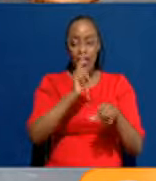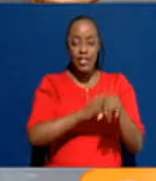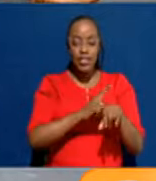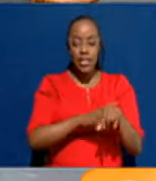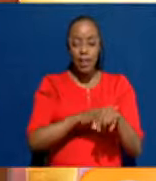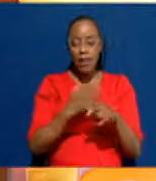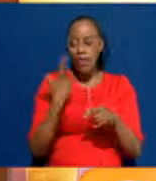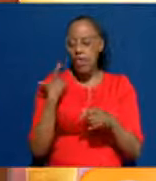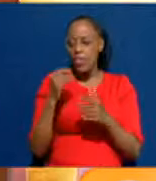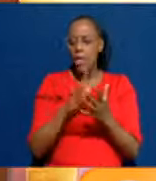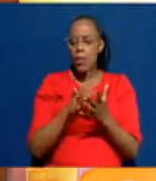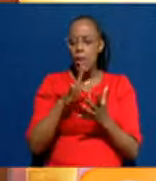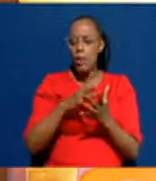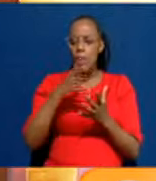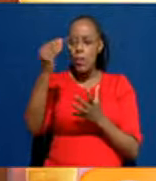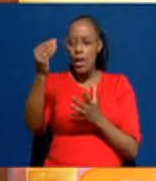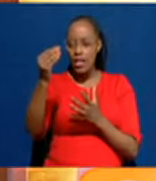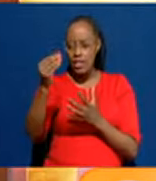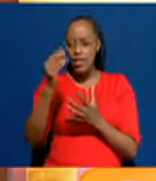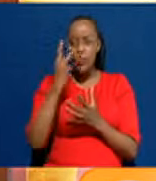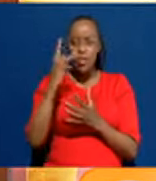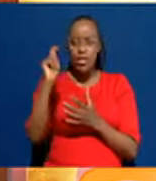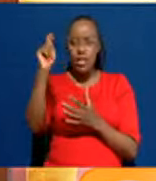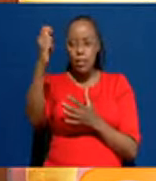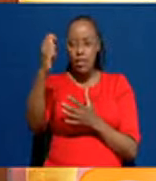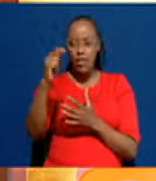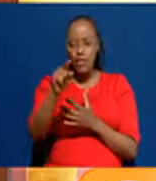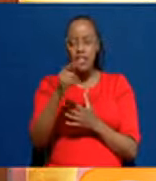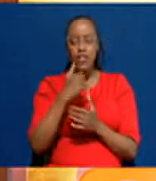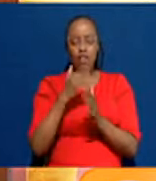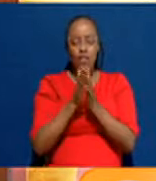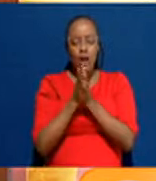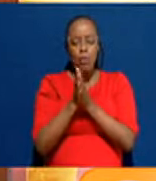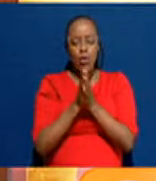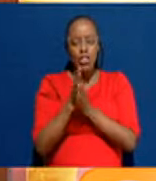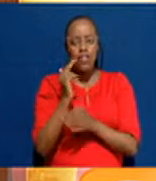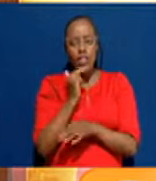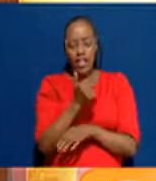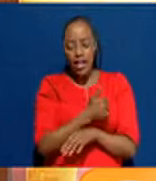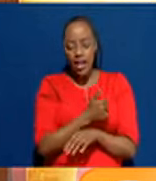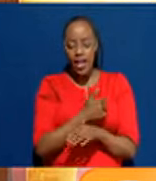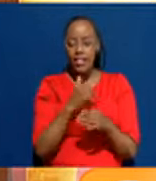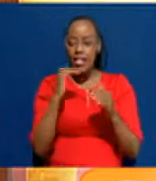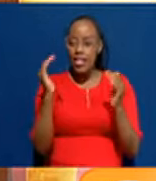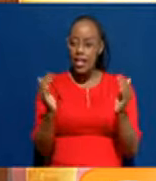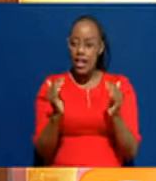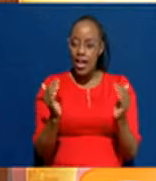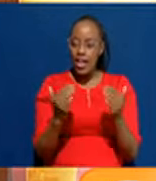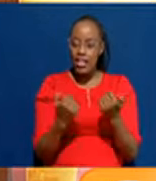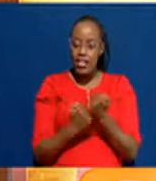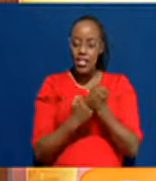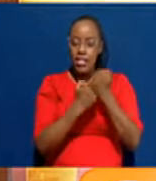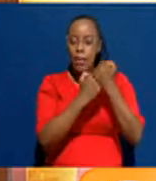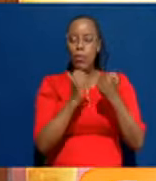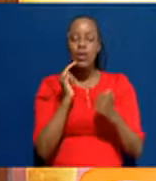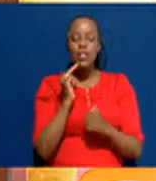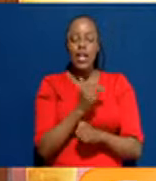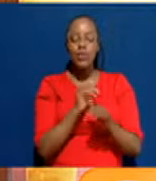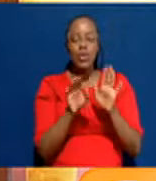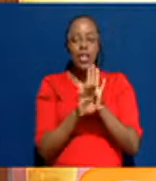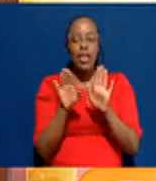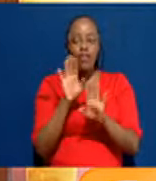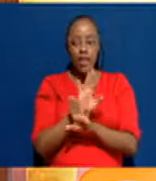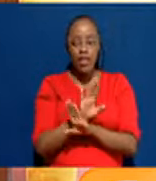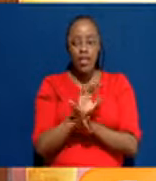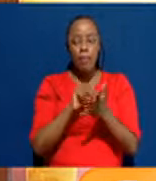tukienda Budapest, wali to motivate sana, wakatu support, everything. So